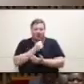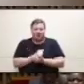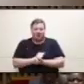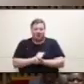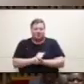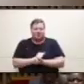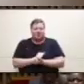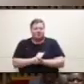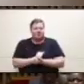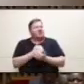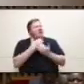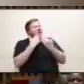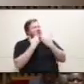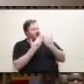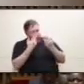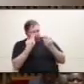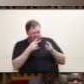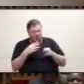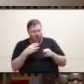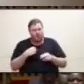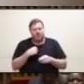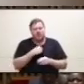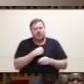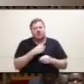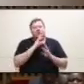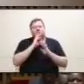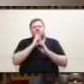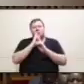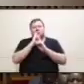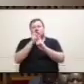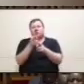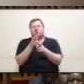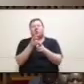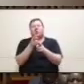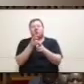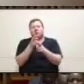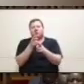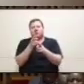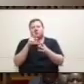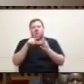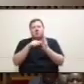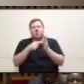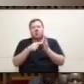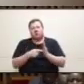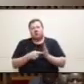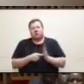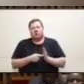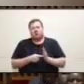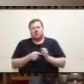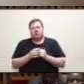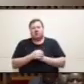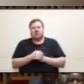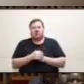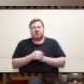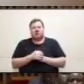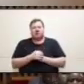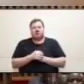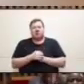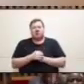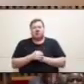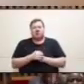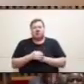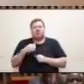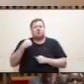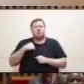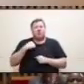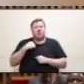Thank you, Honorable Member. I will respond on prohibited awards. Indeed, the municipality confirms